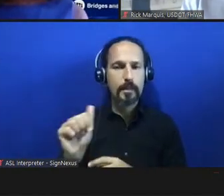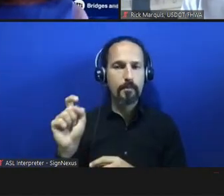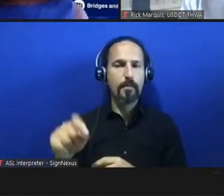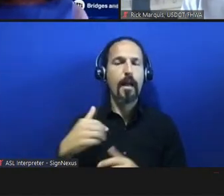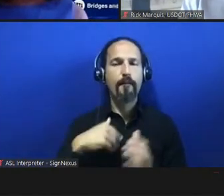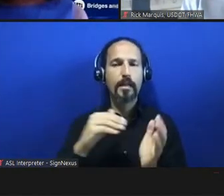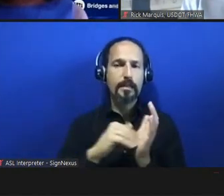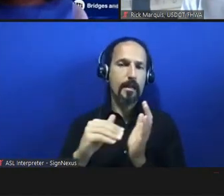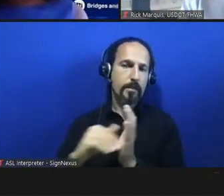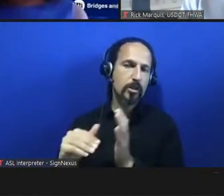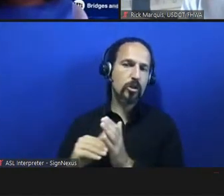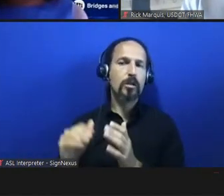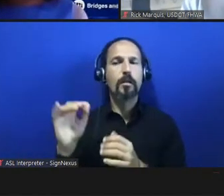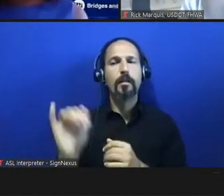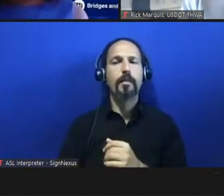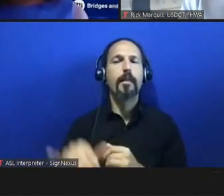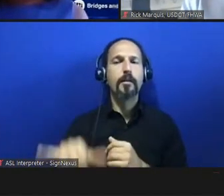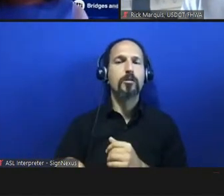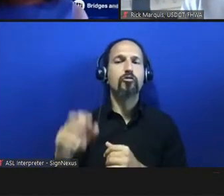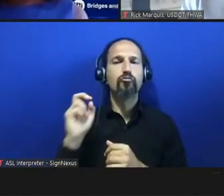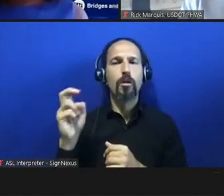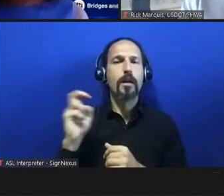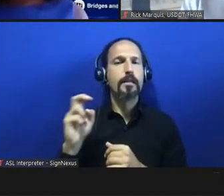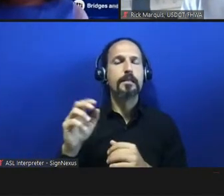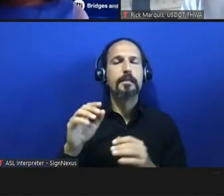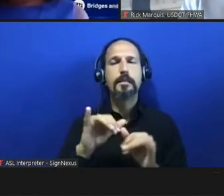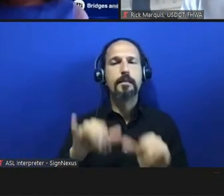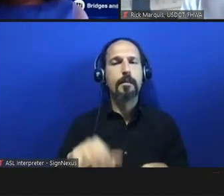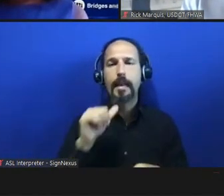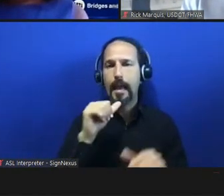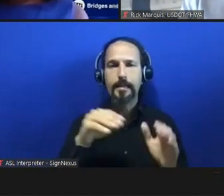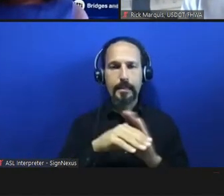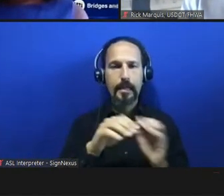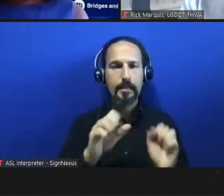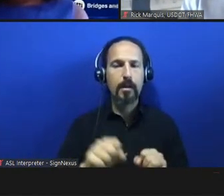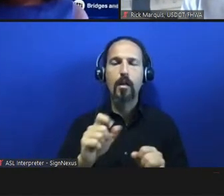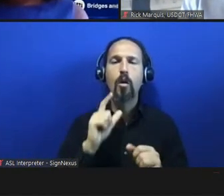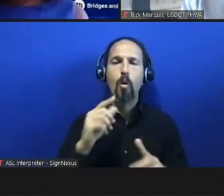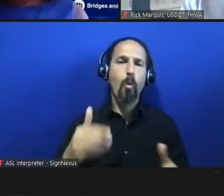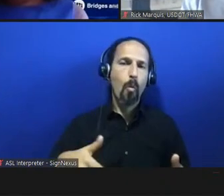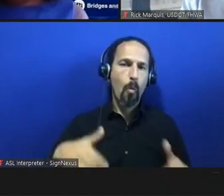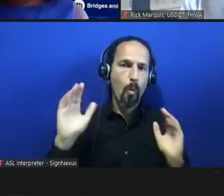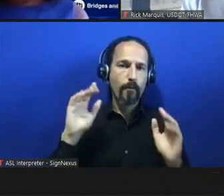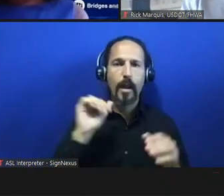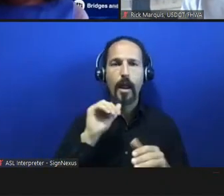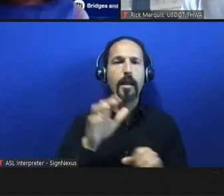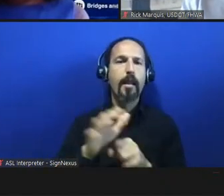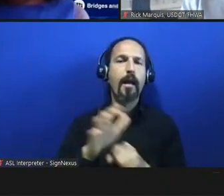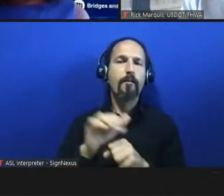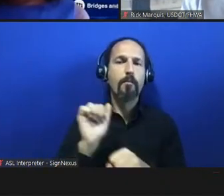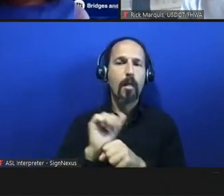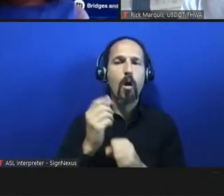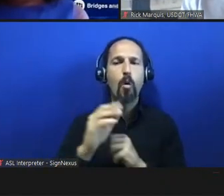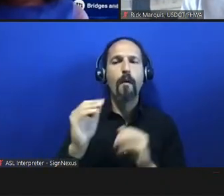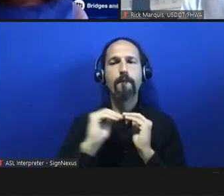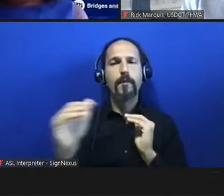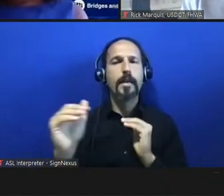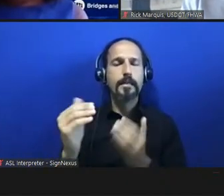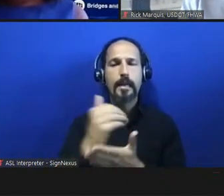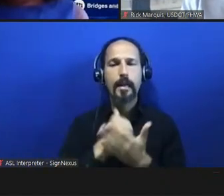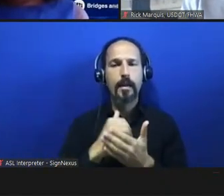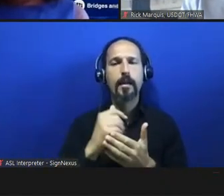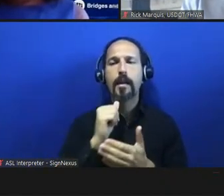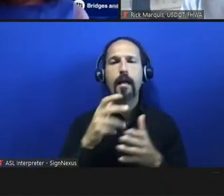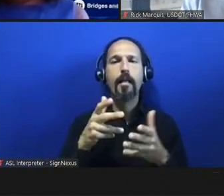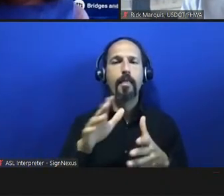an exemption because the transit system is not accessible moreover they're overwhelmingly underemployed or living on a fixed income not